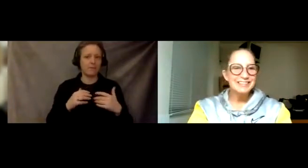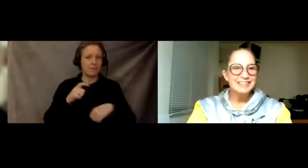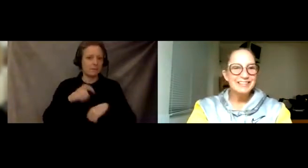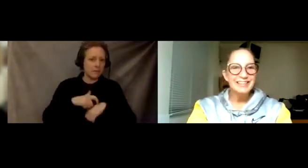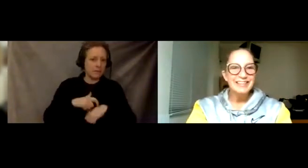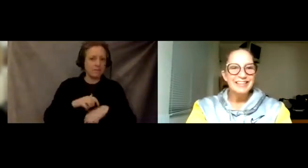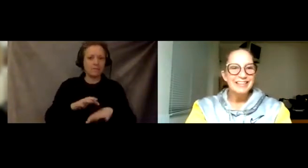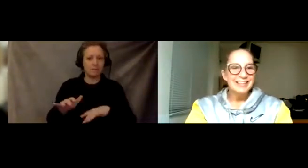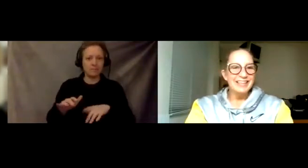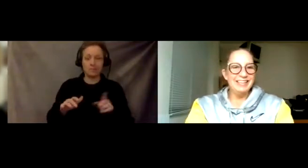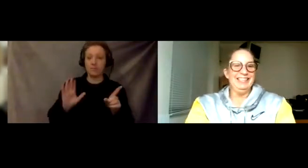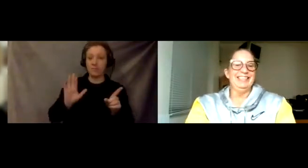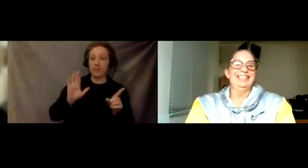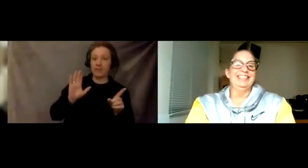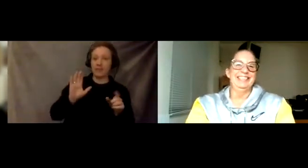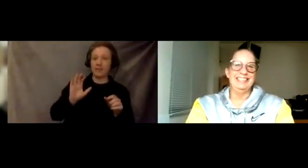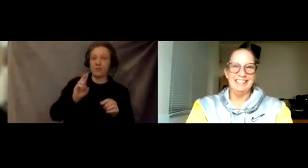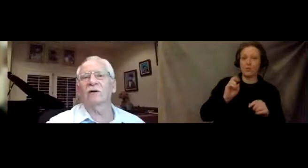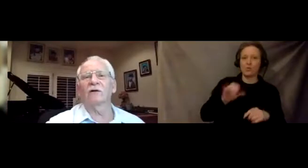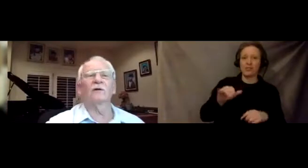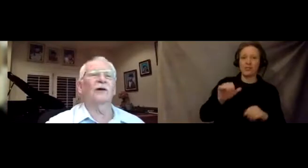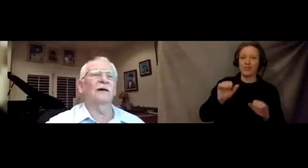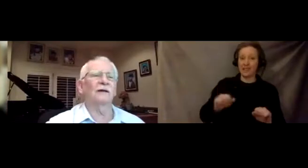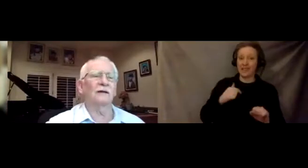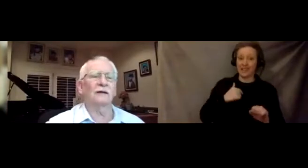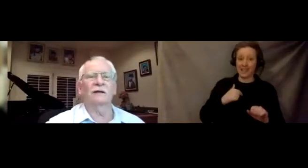go harass Gary? No, you may not.